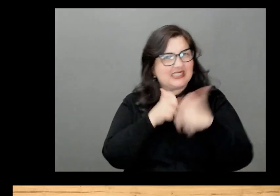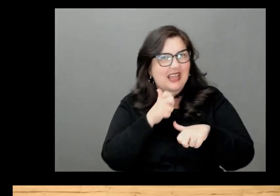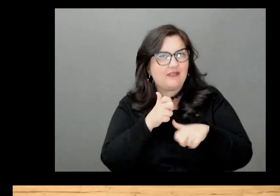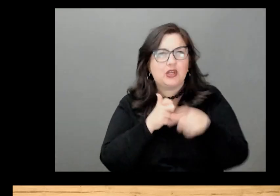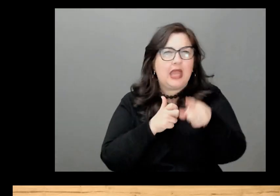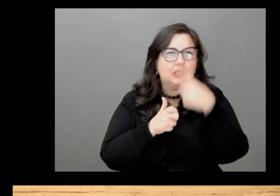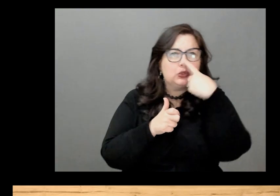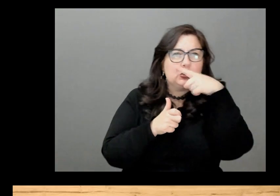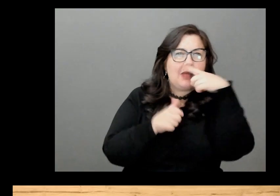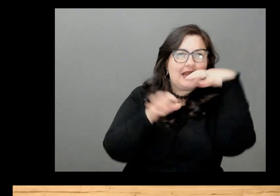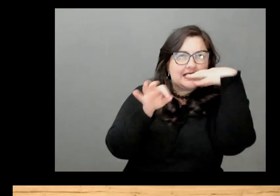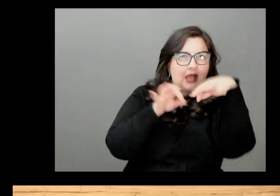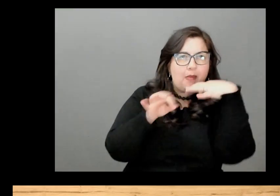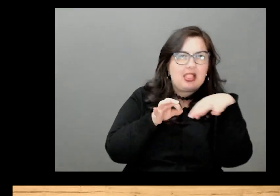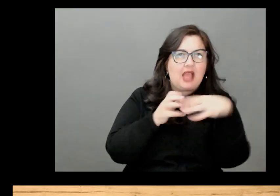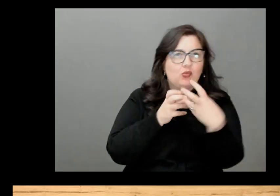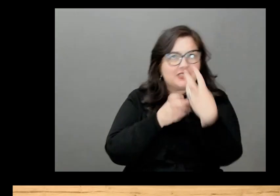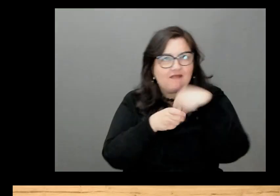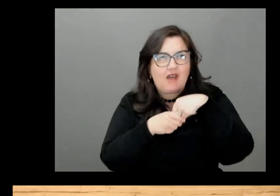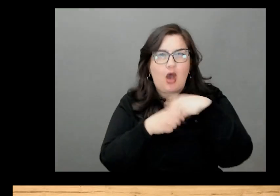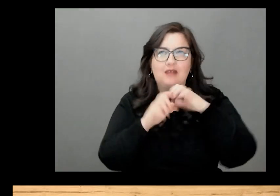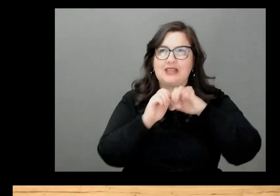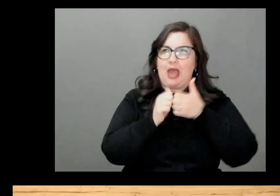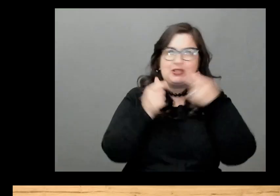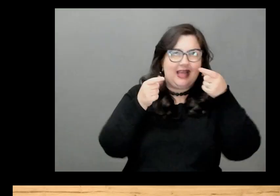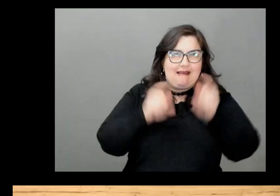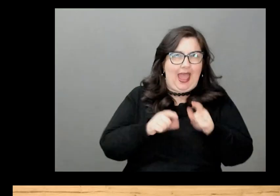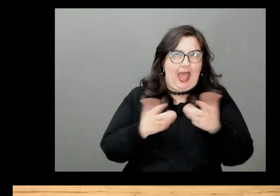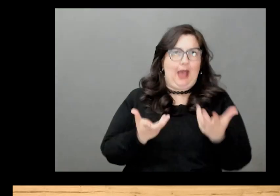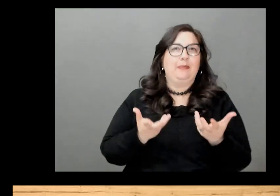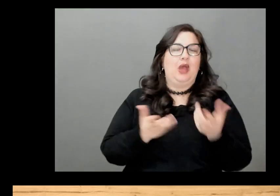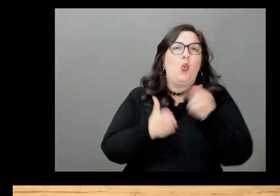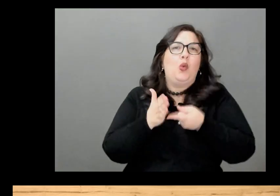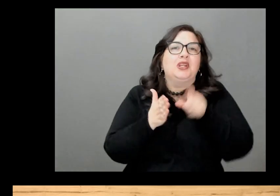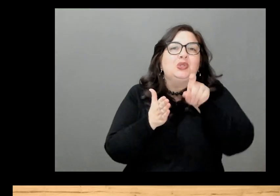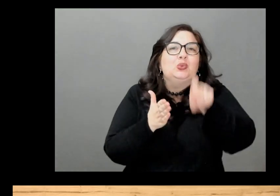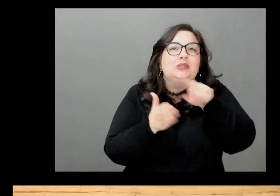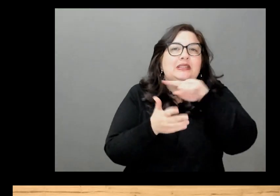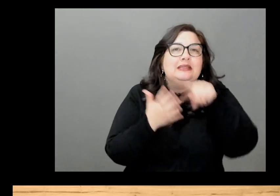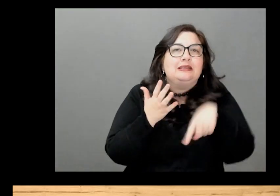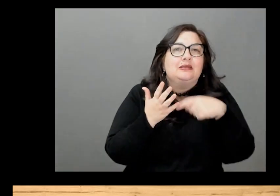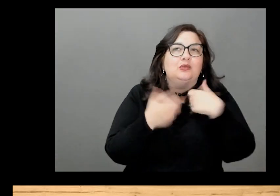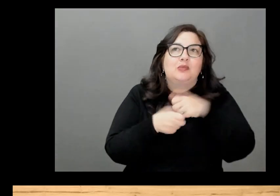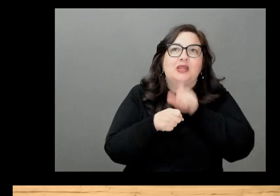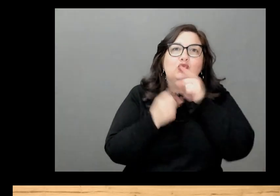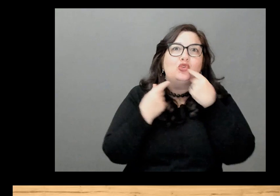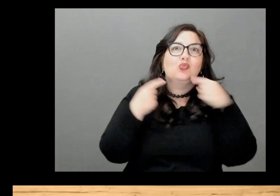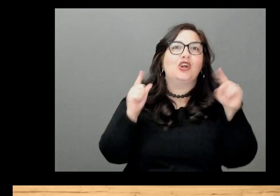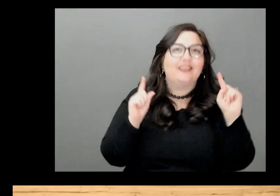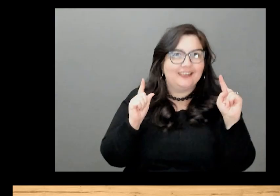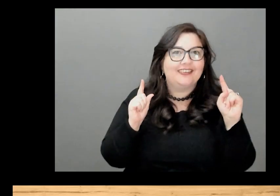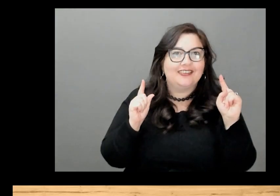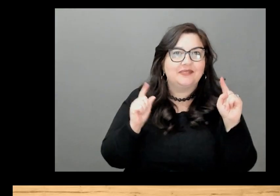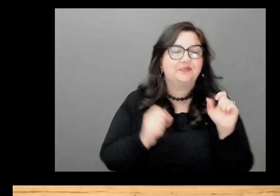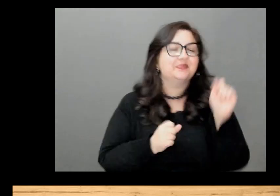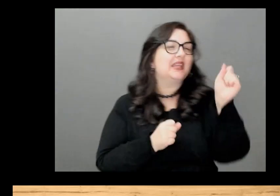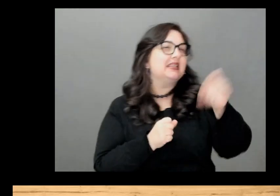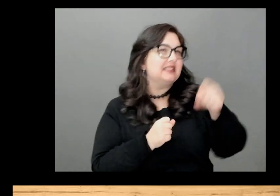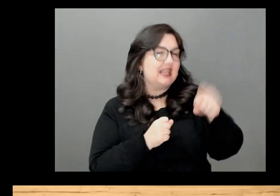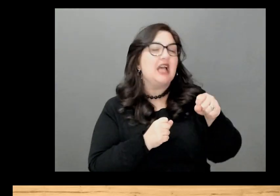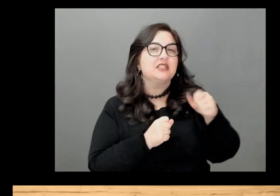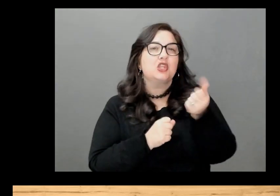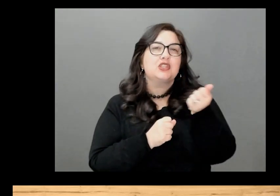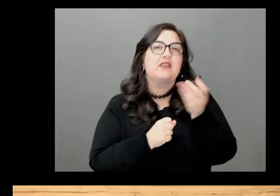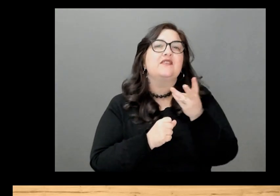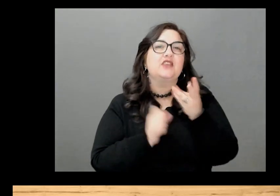involved with making that happen, and you know, what do you Yeah. need to actually make that work? Yeah, but there's a couple of phases towards building a digital